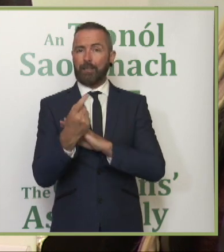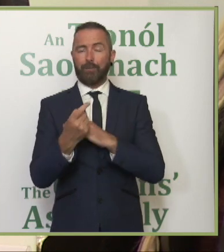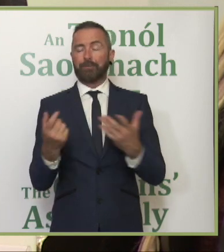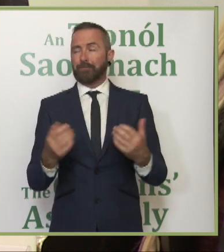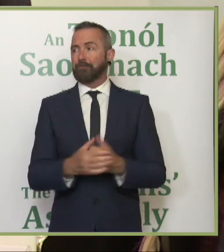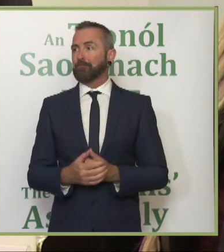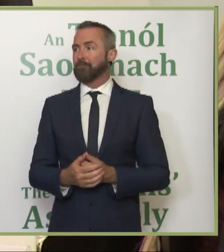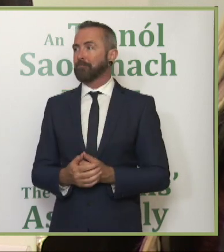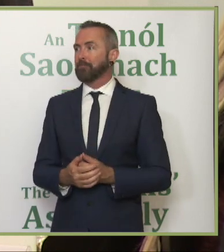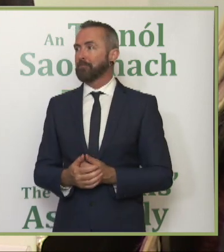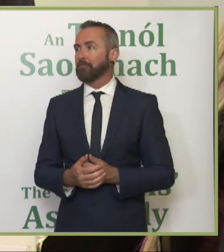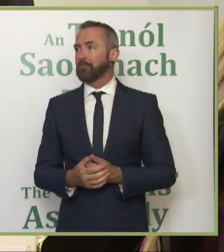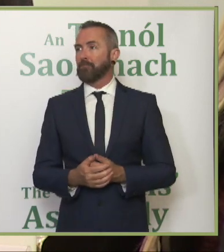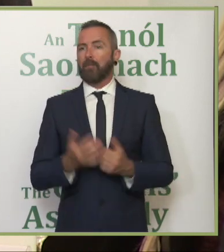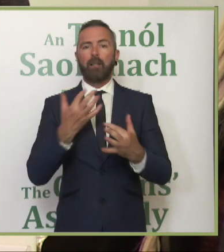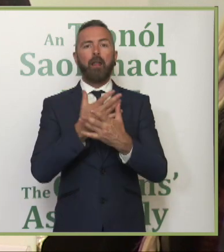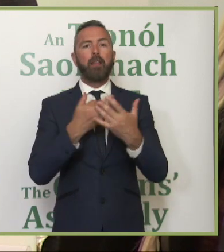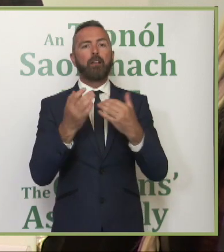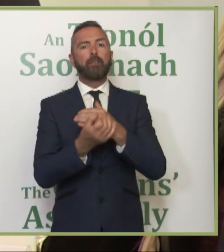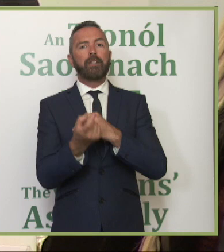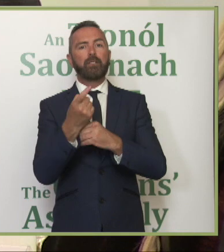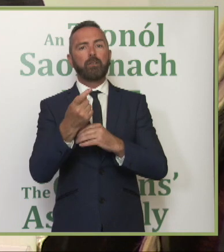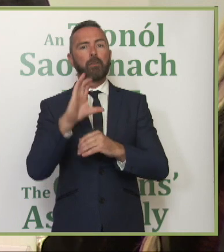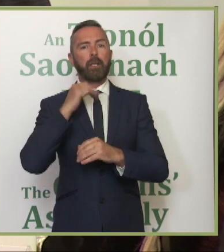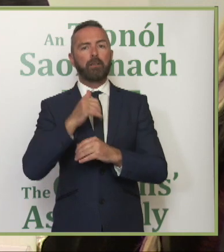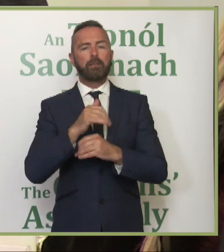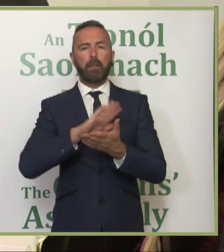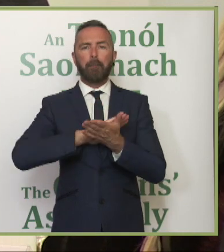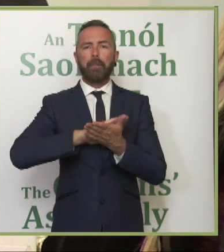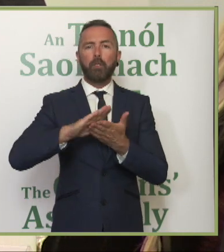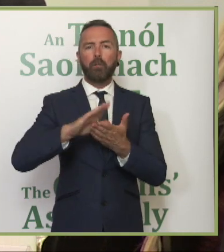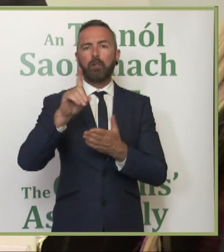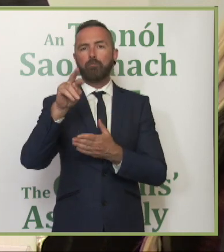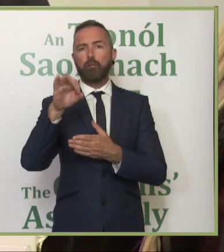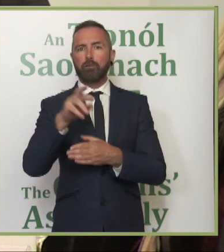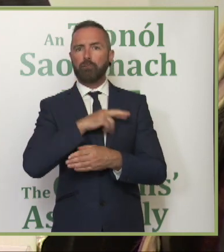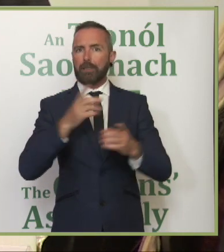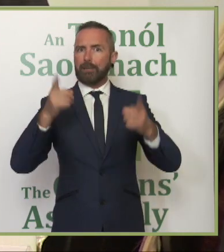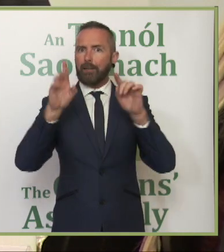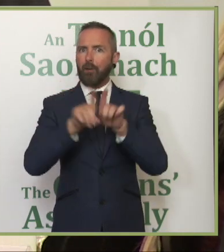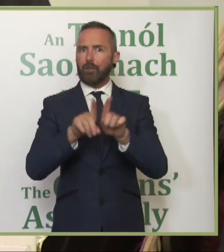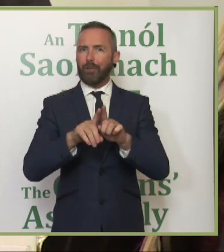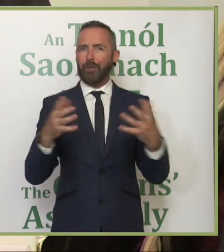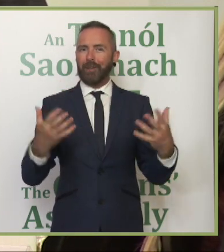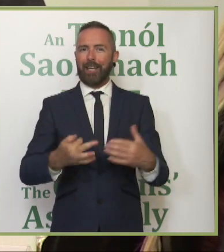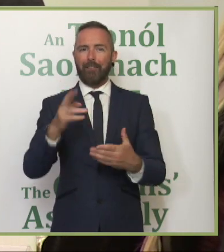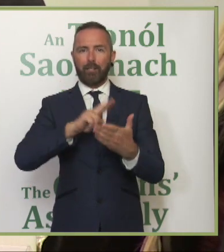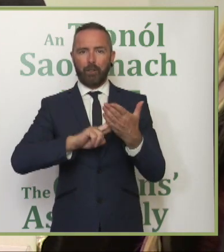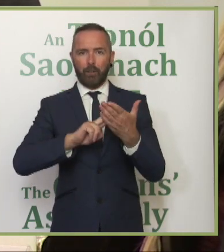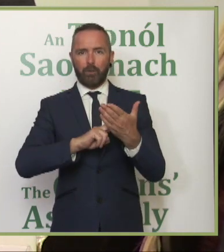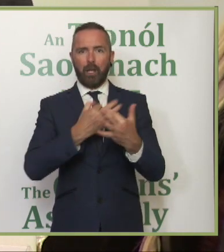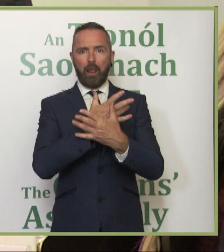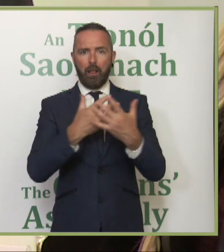a lot of the issues, pure drugs are dangerous. And often it's a dose effect. So if you take a lot of an